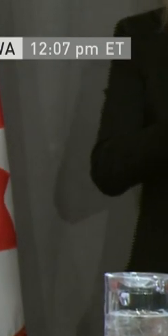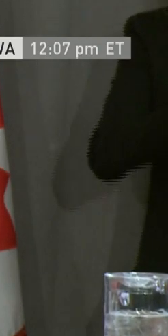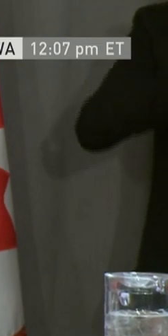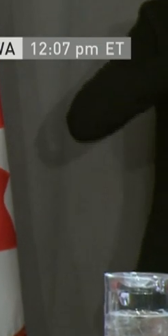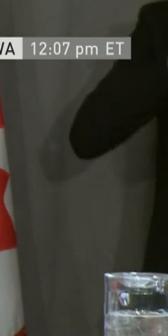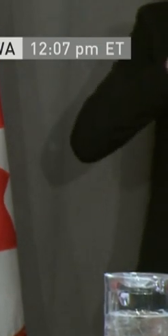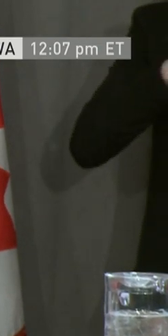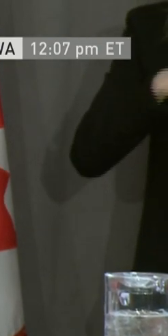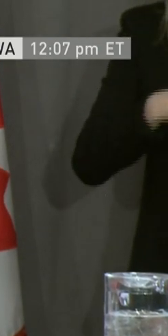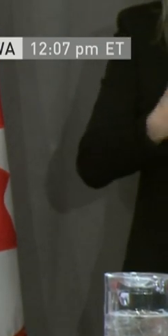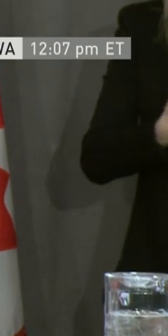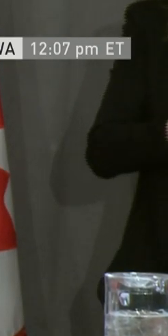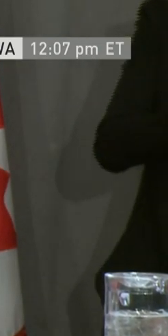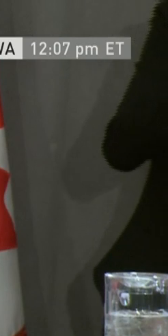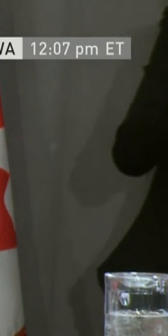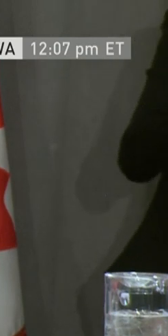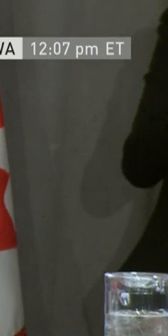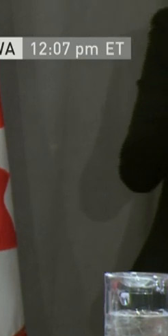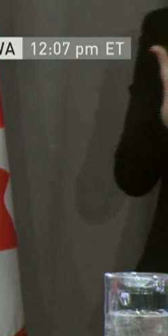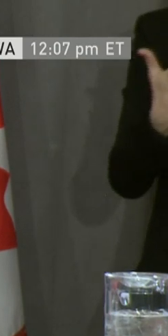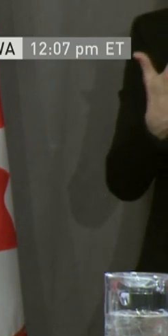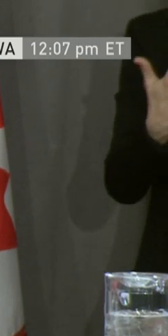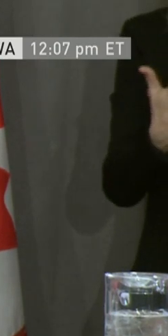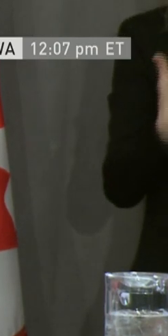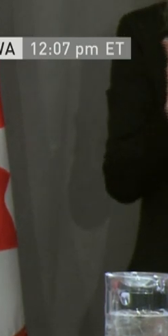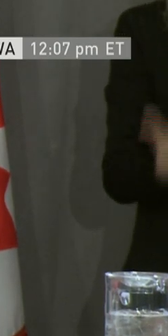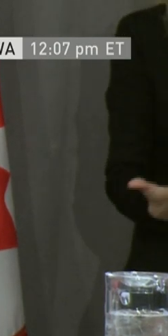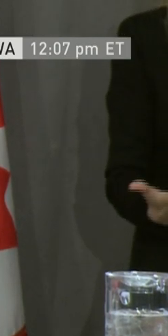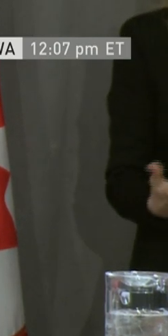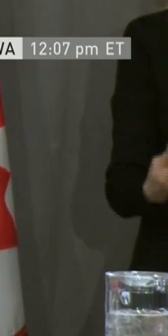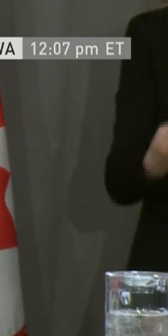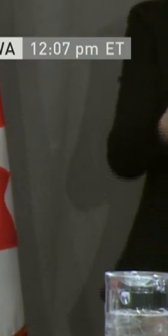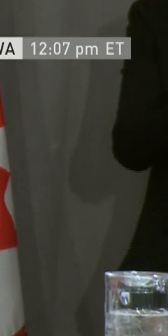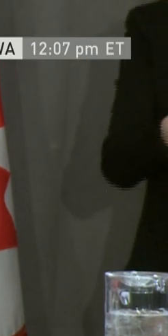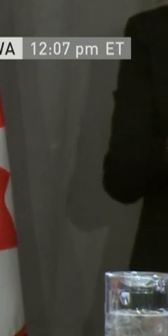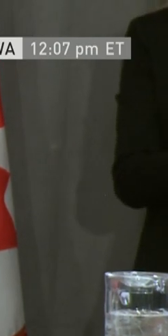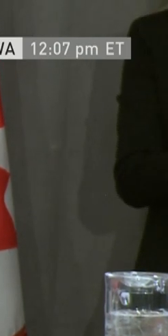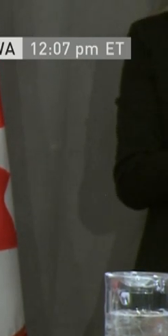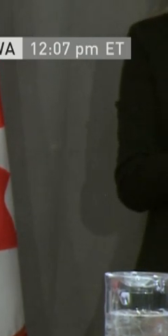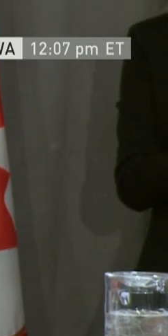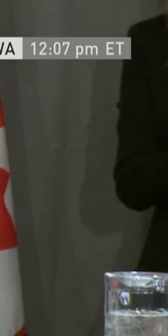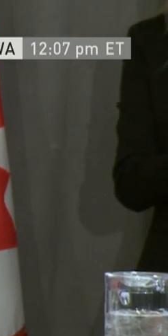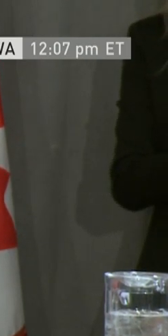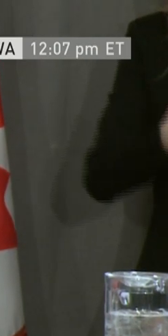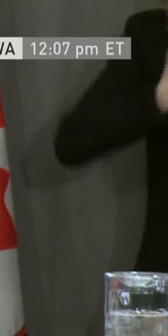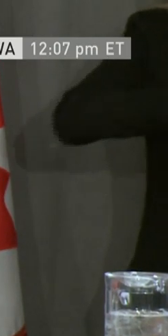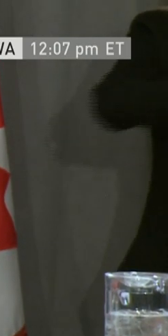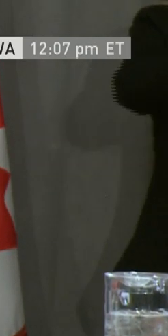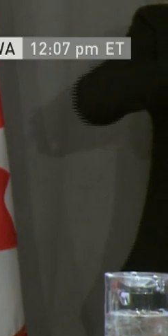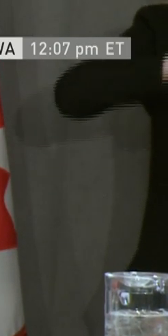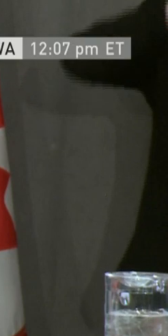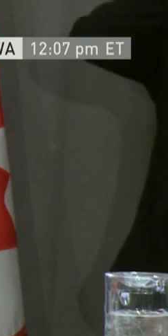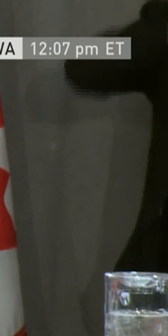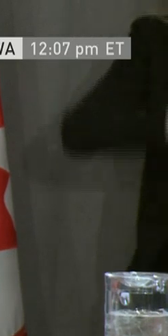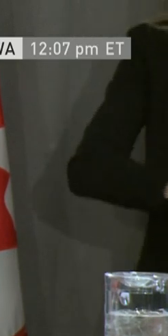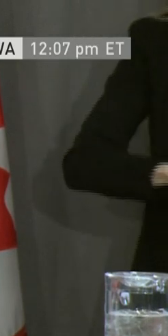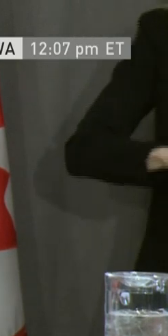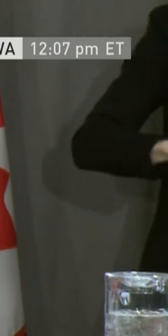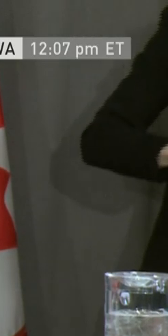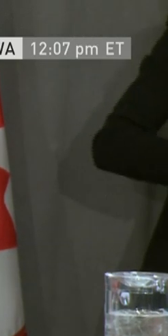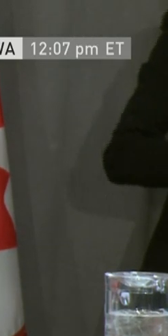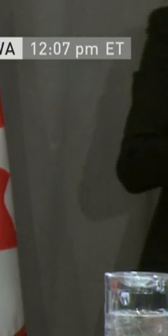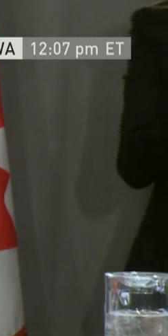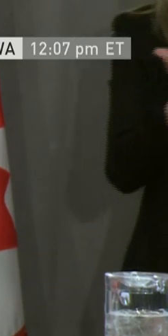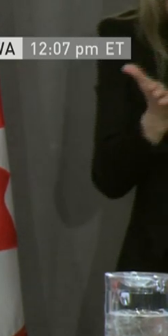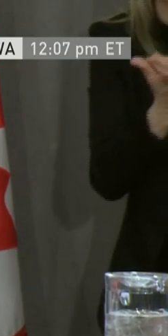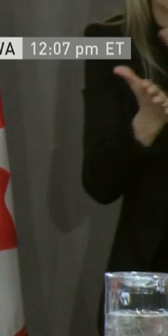usual analysis and producing a monetary policy report. The bank staff are hard on that. And one of the big changes that we've